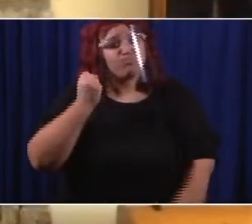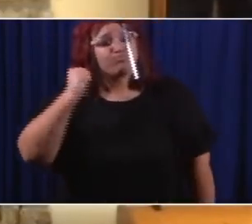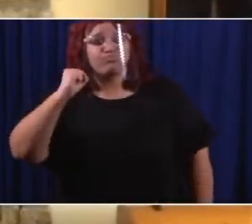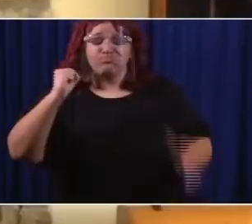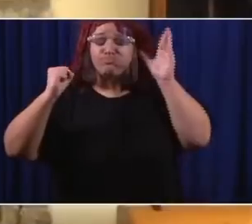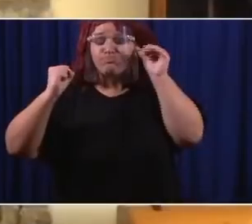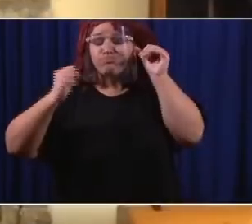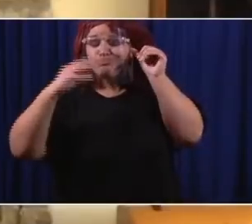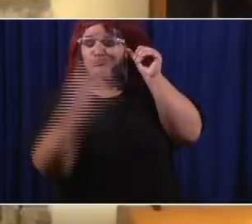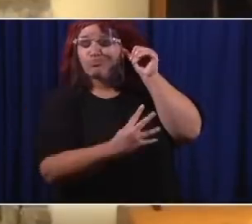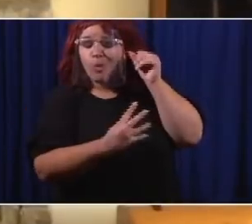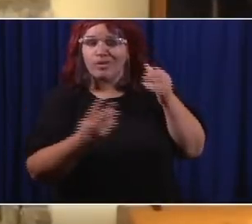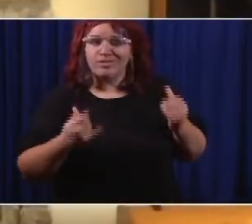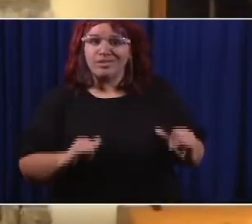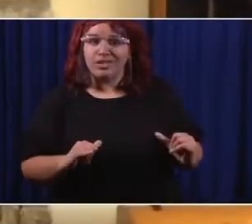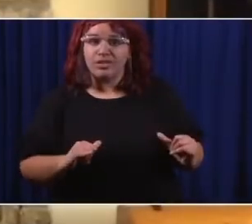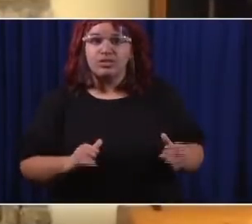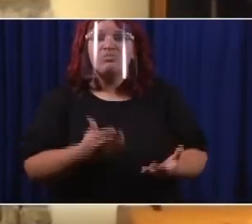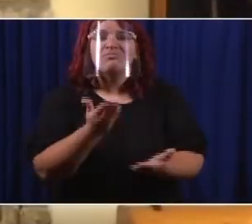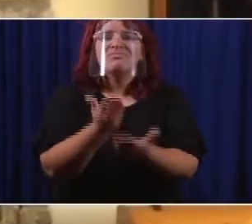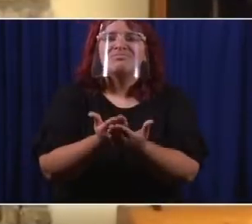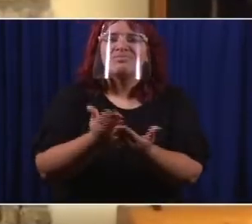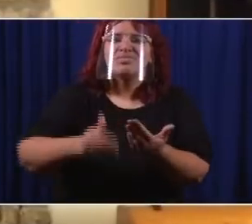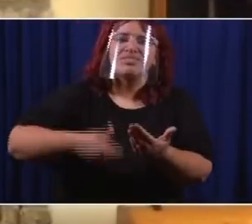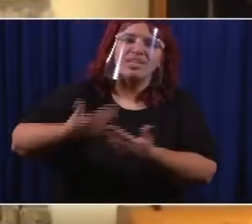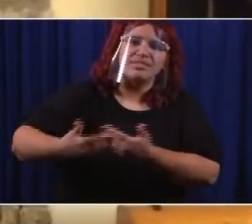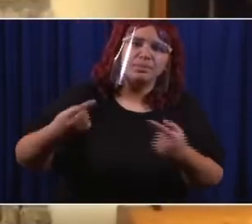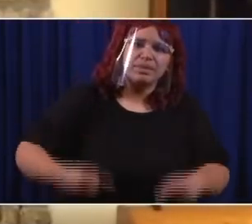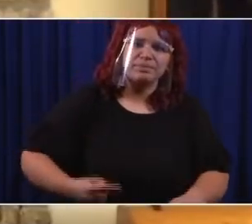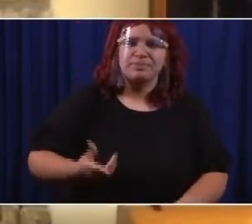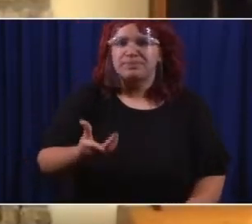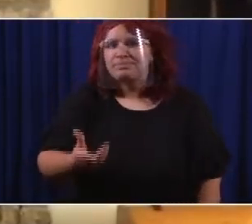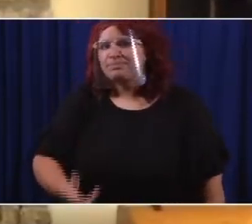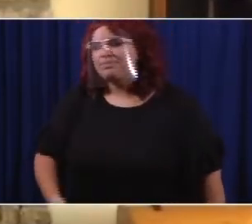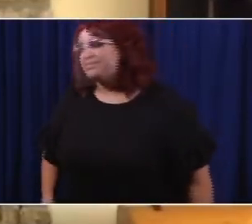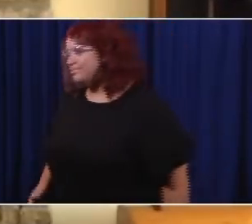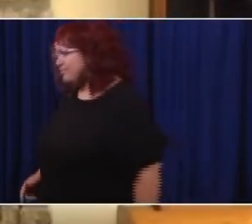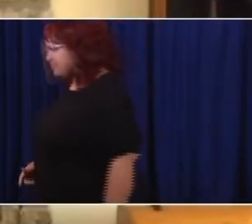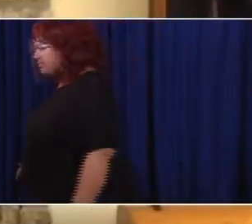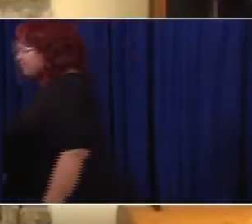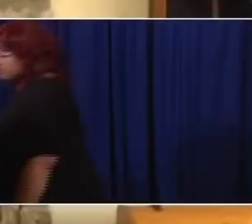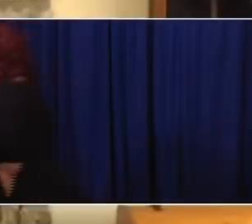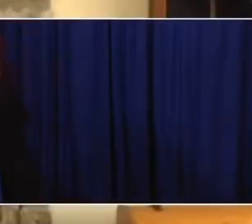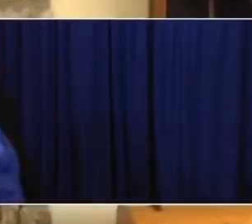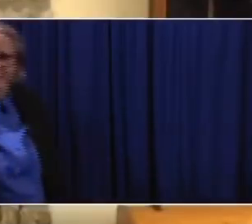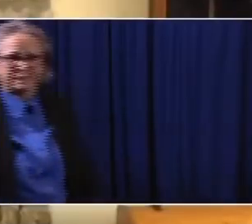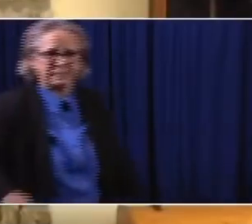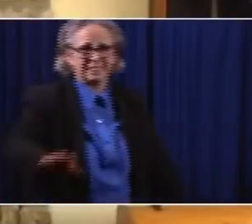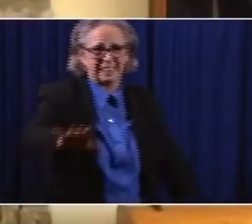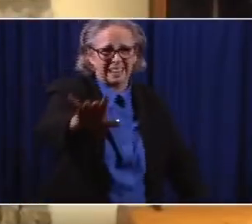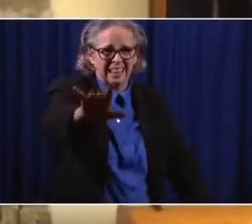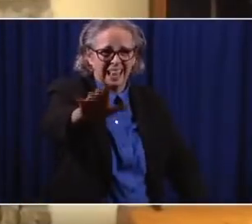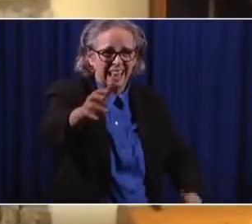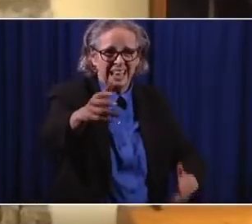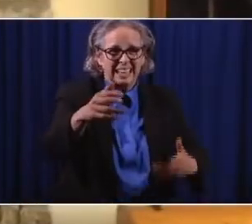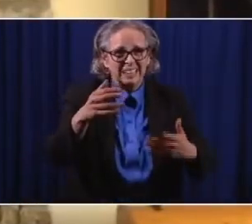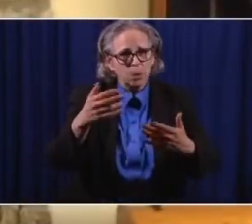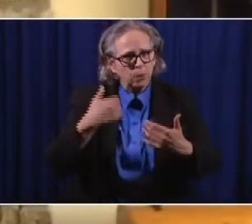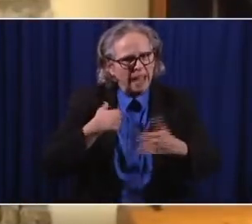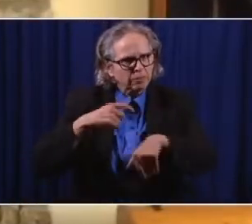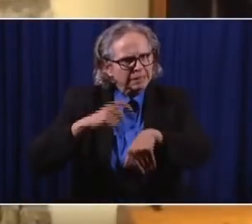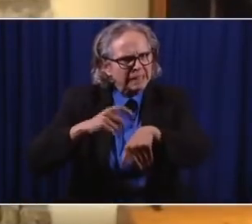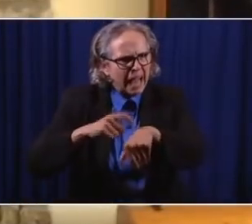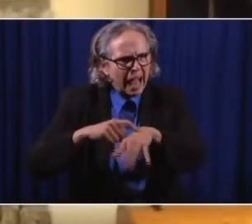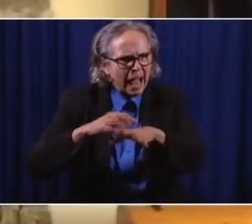Well, there's still time. There's still time for them to do that. And I'm the optimist. I think people will do it. I mean,